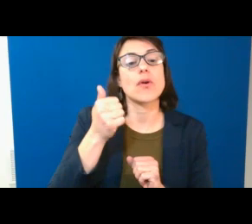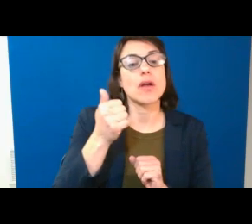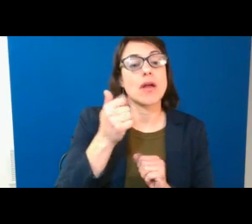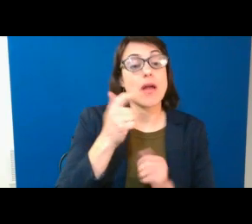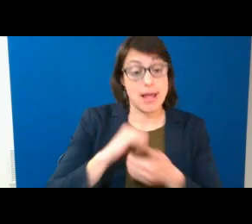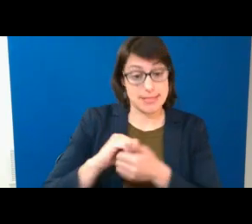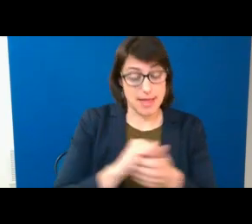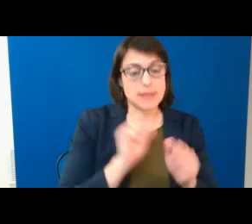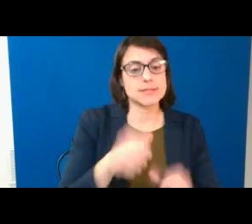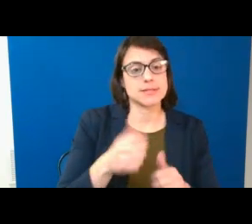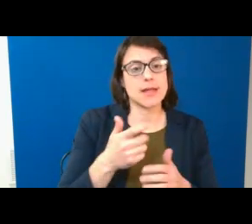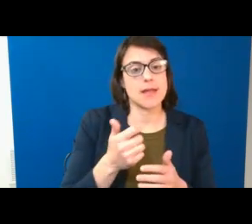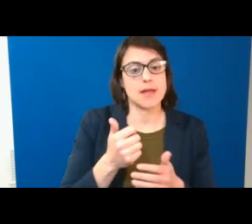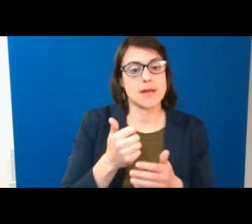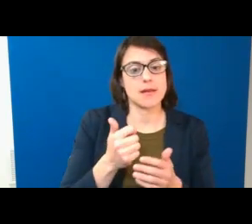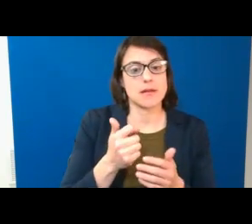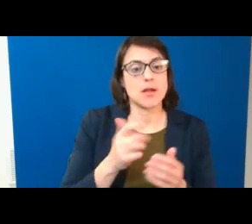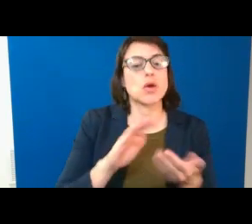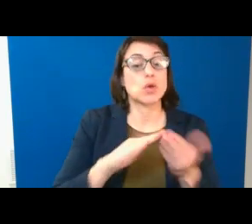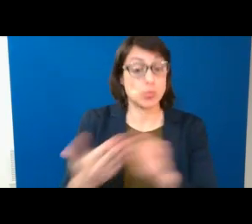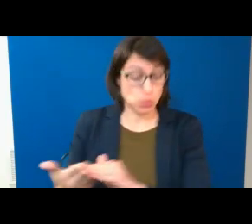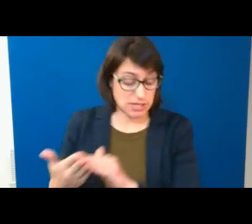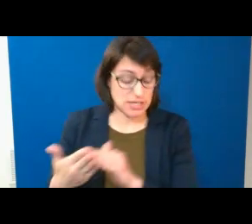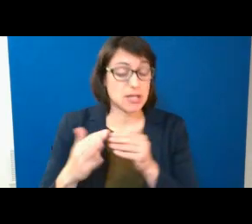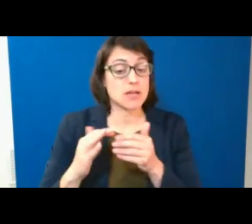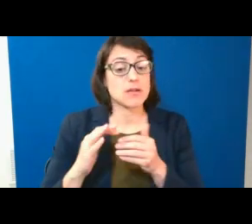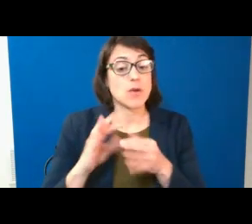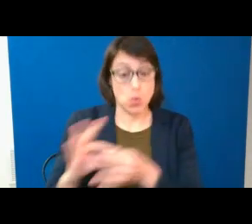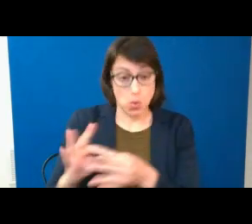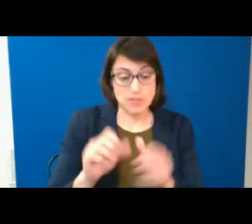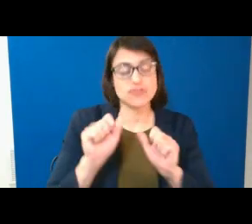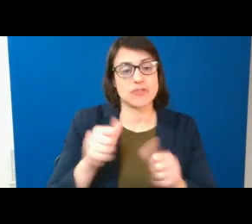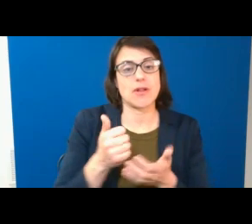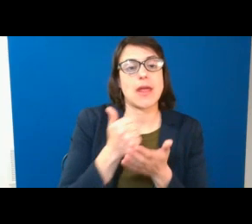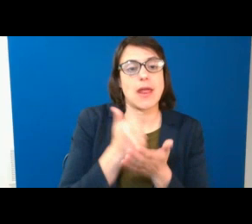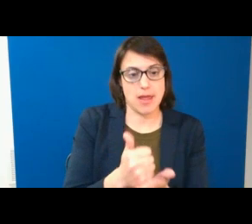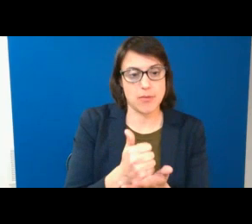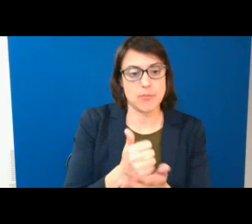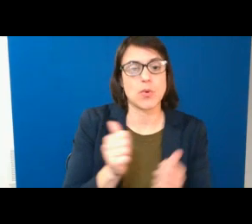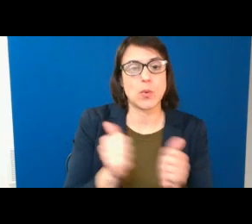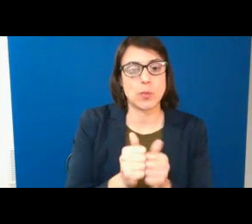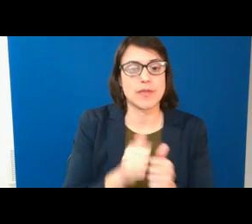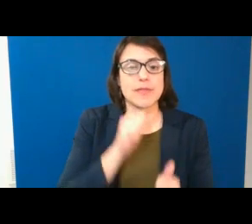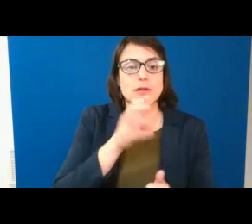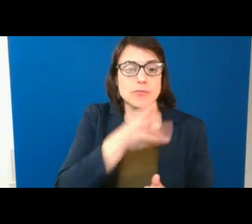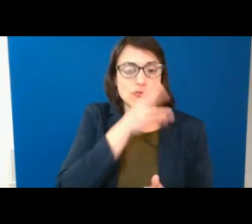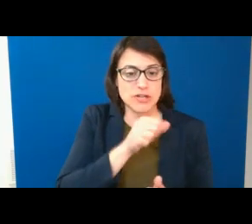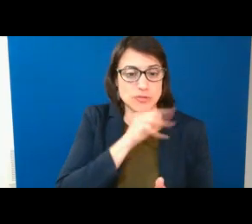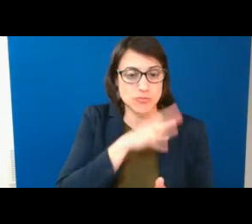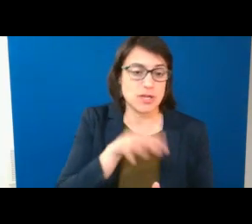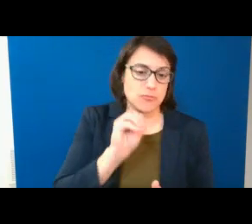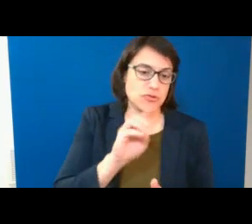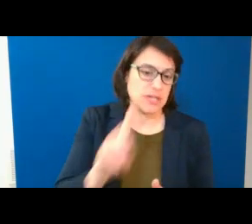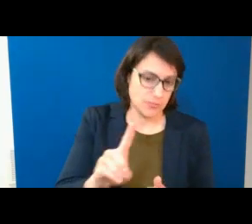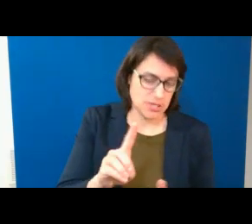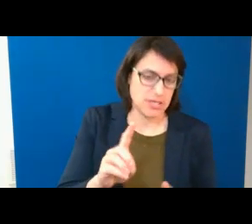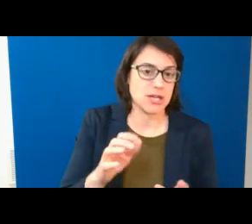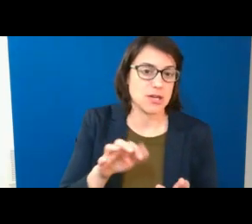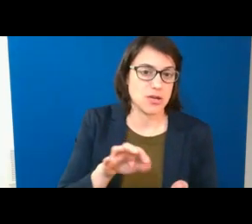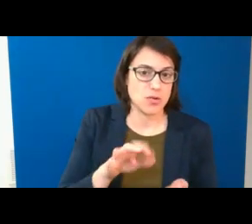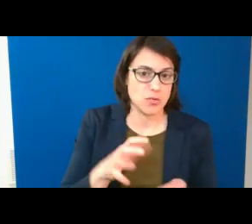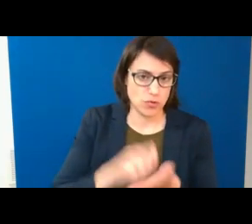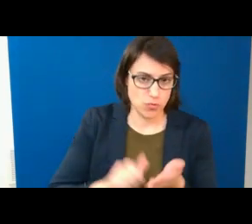And our first presenter is Empress Holliday, presenting on their project Cultivating, a Trinational Marine Debris